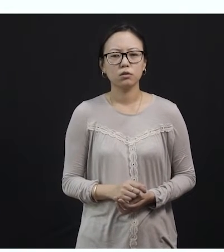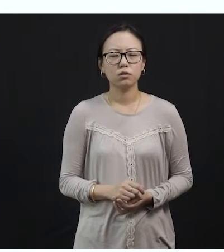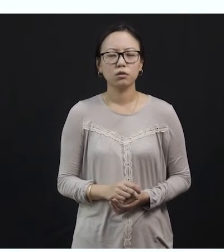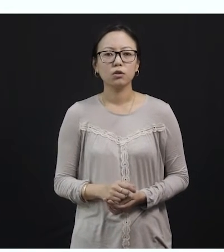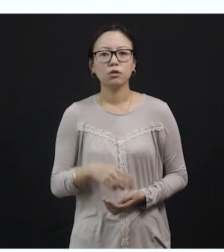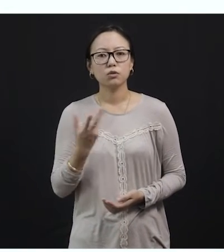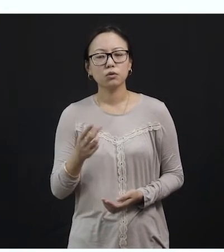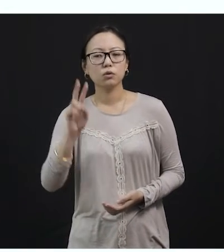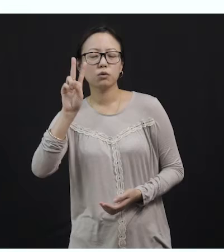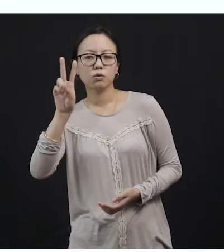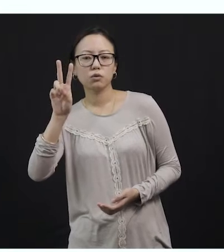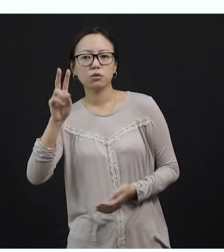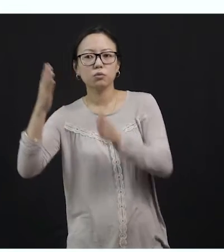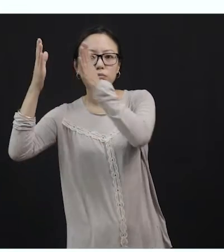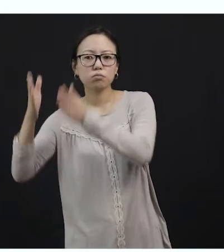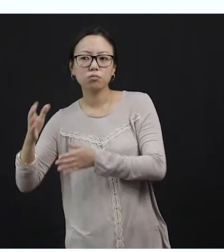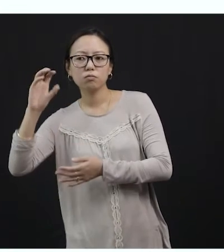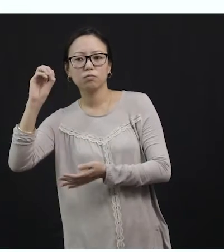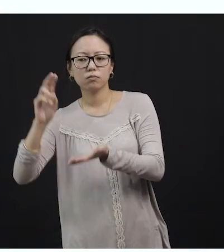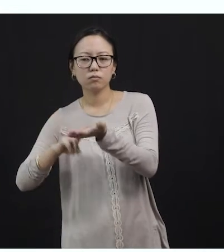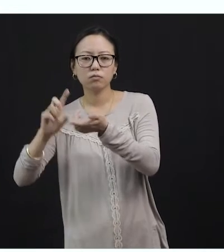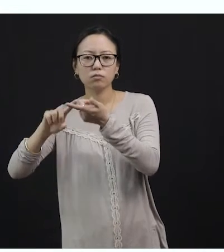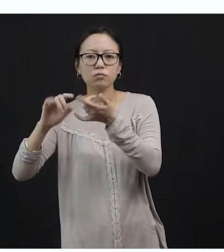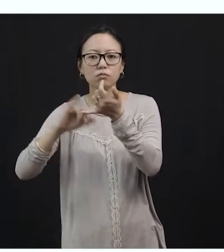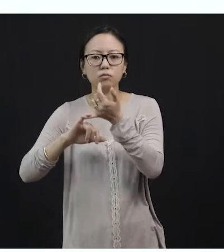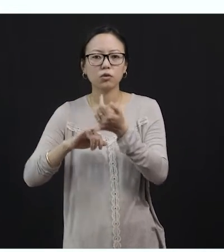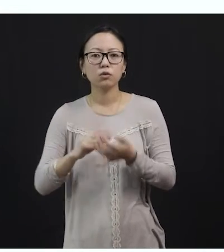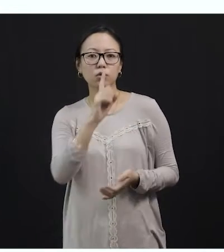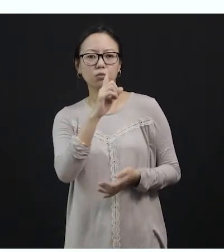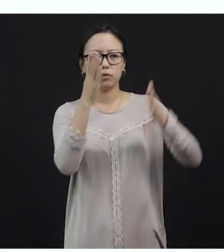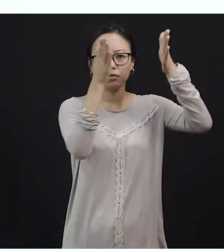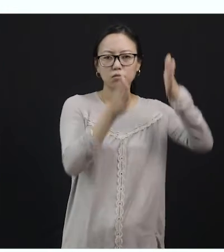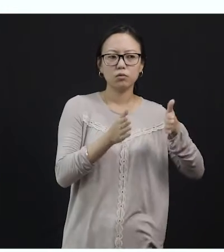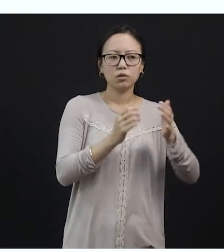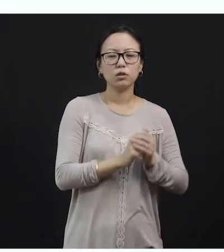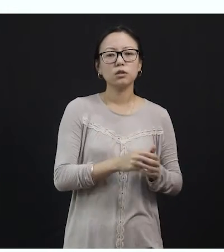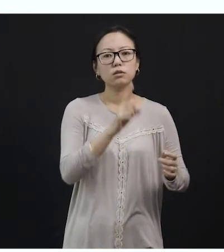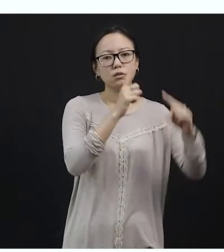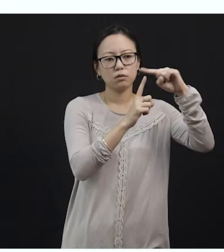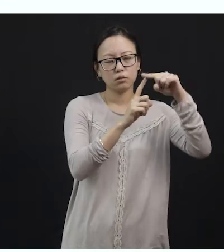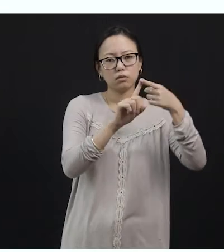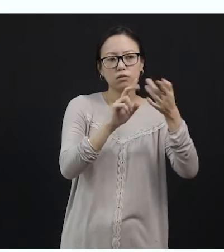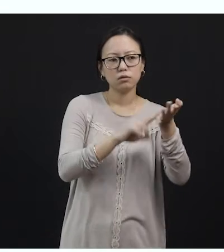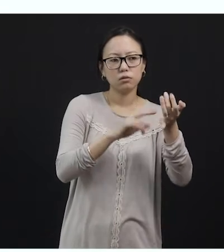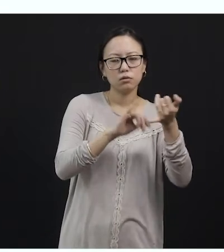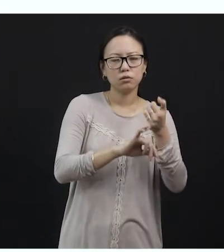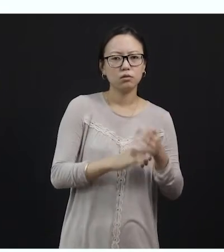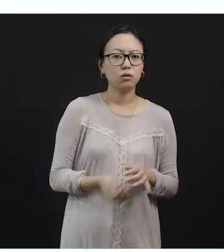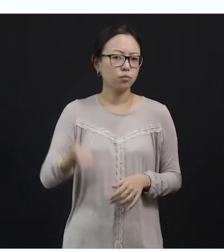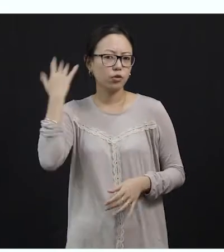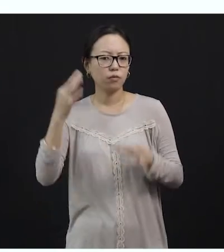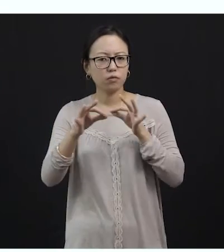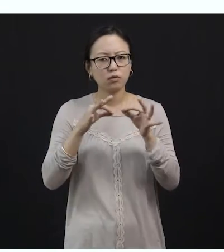is ones. Okay, we call it ones. And the place value of 1 is called tens. All right? As explained